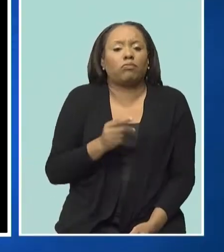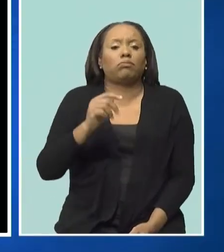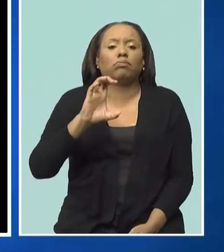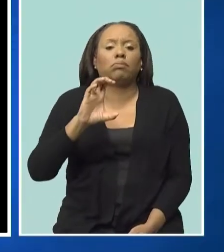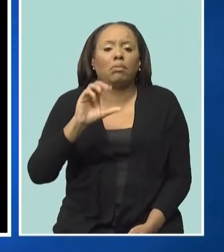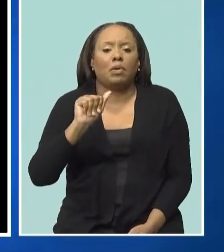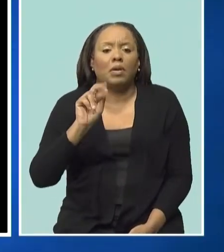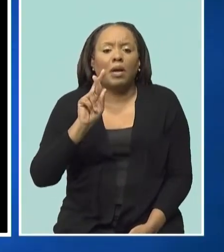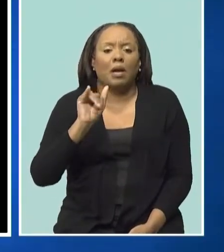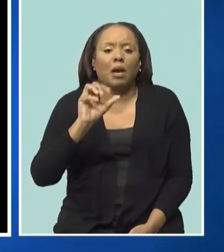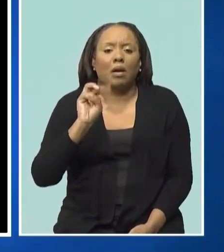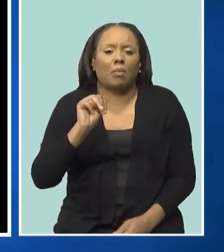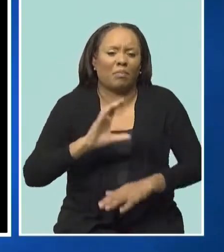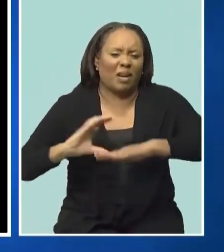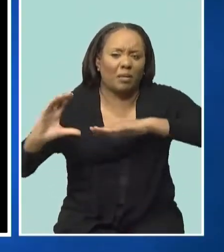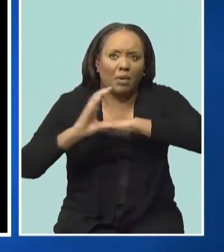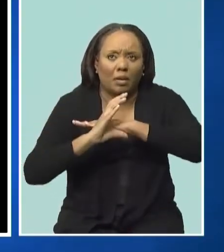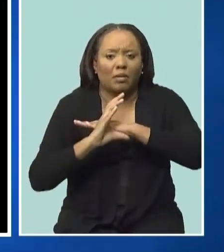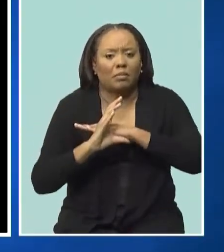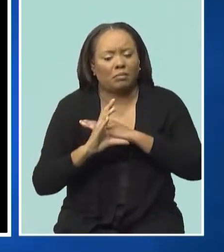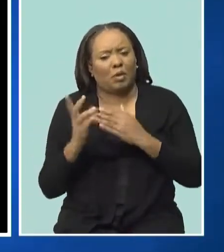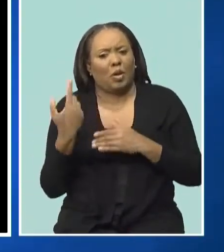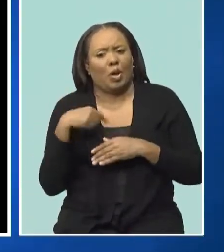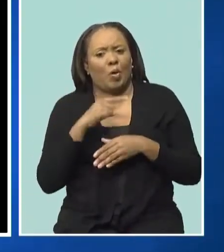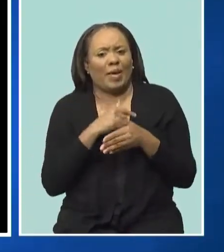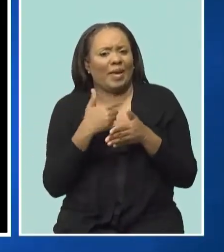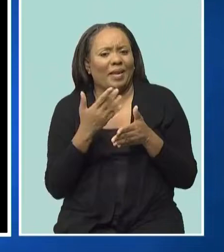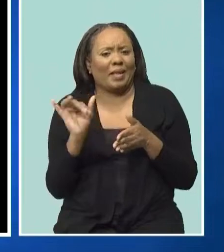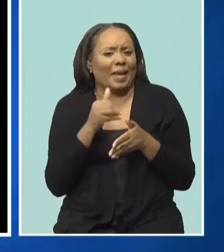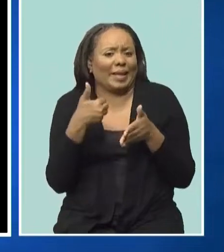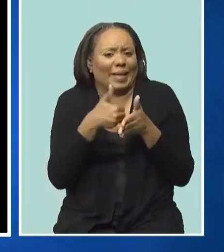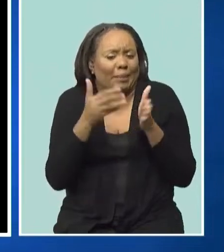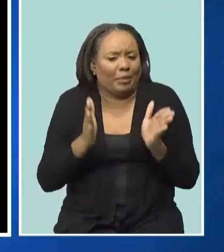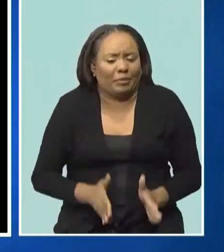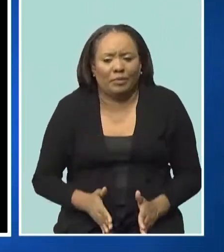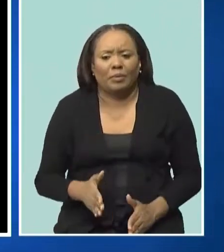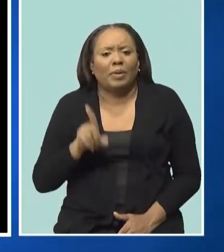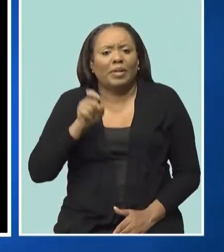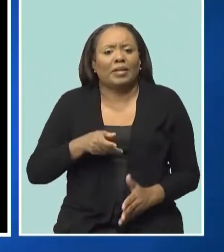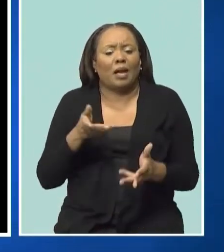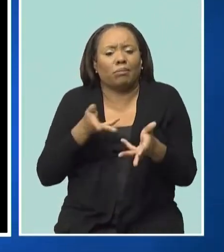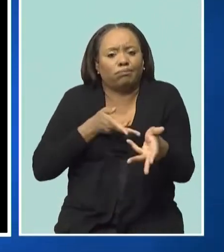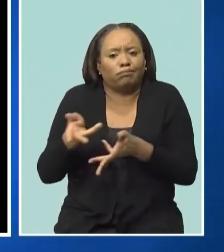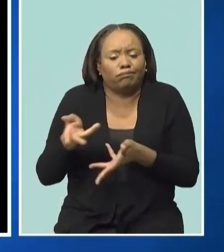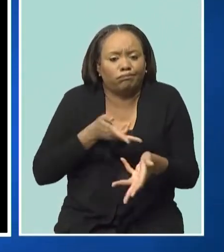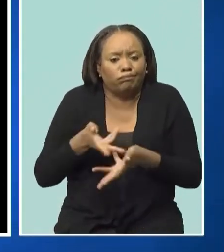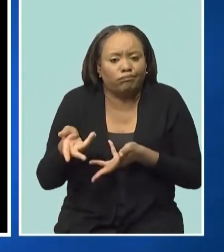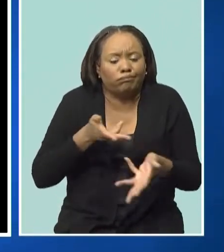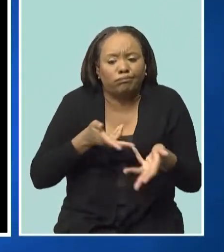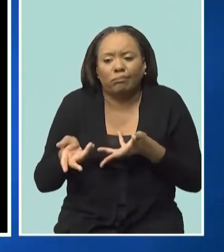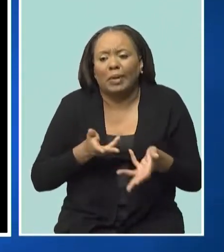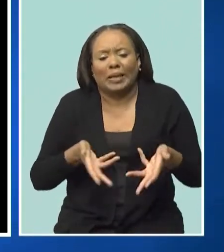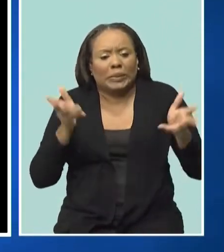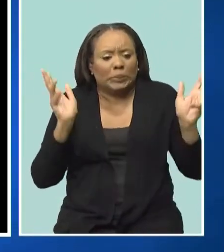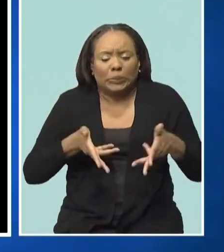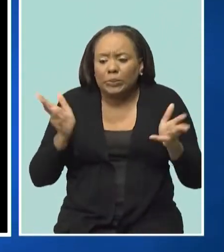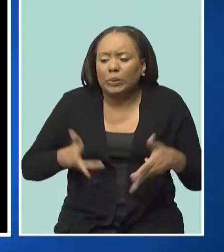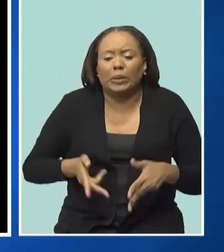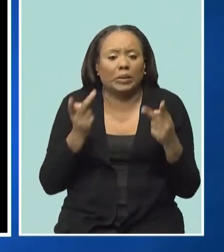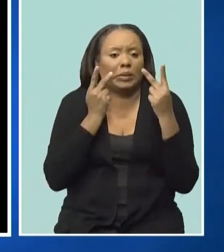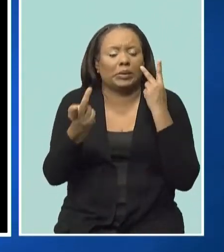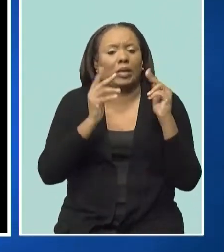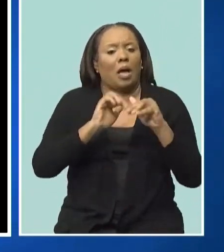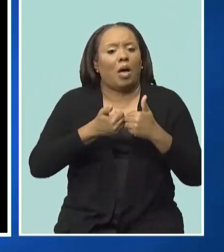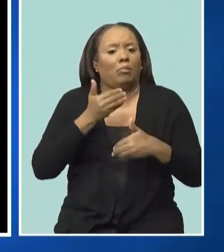Barbados. We are neighbors, so we must be able to have a conversation in charting the way forward